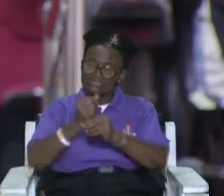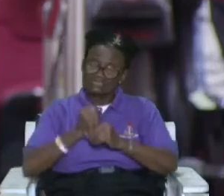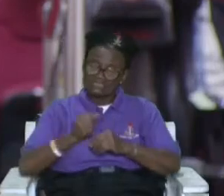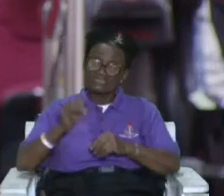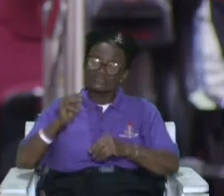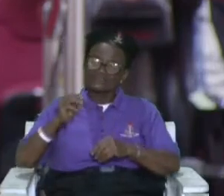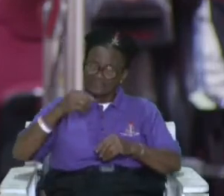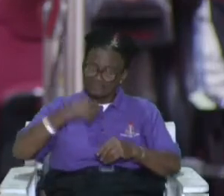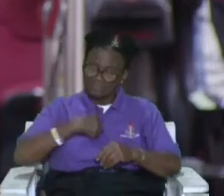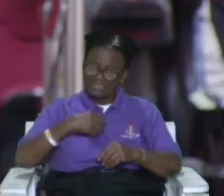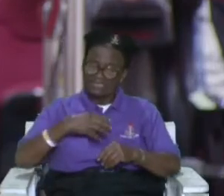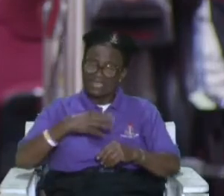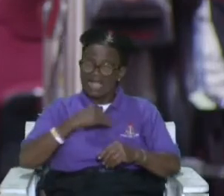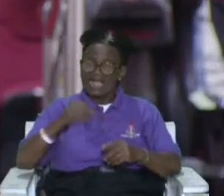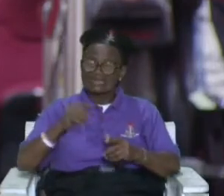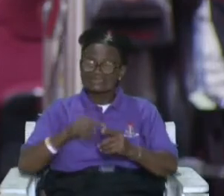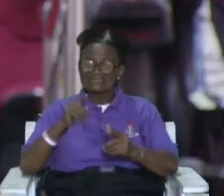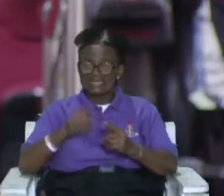And then,